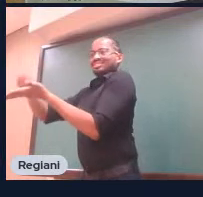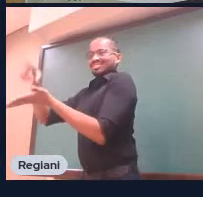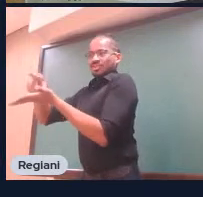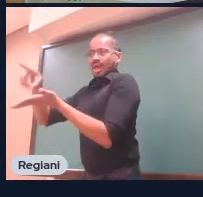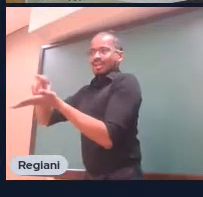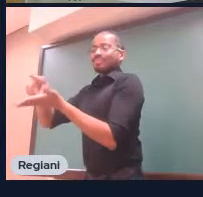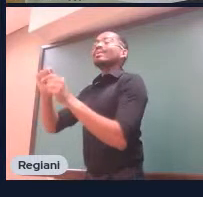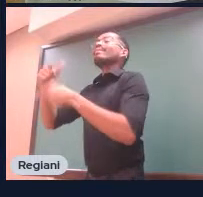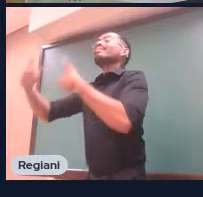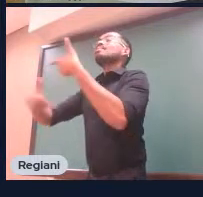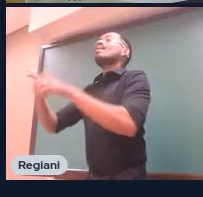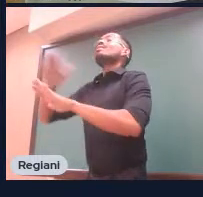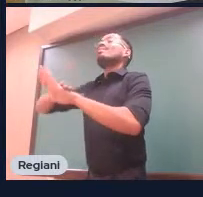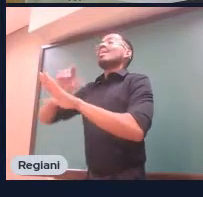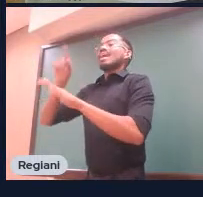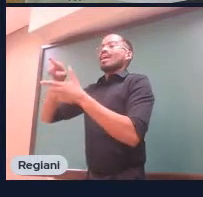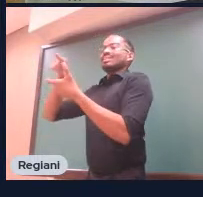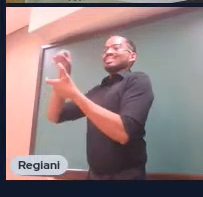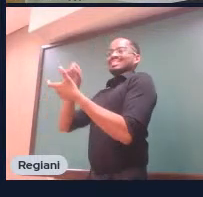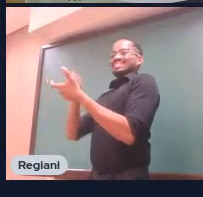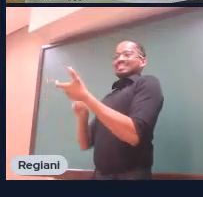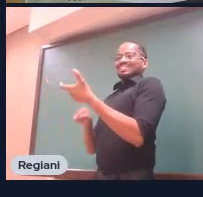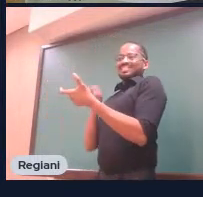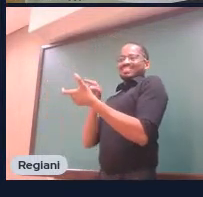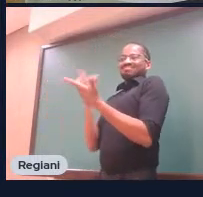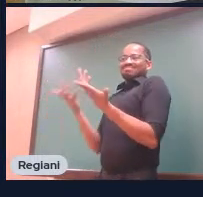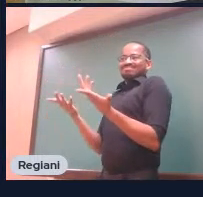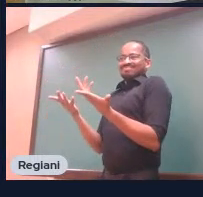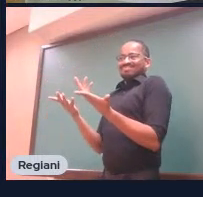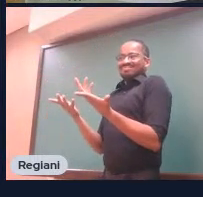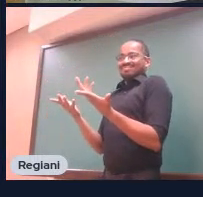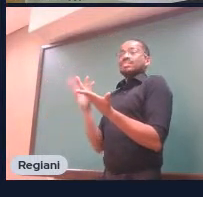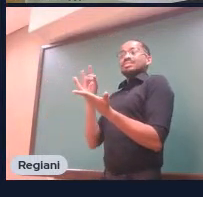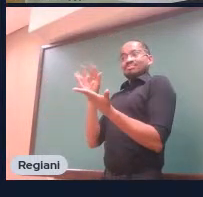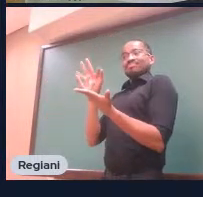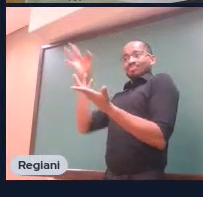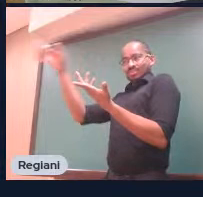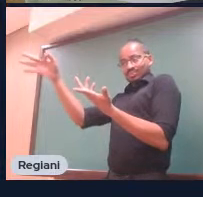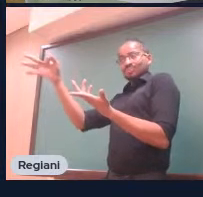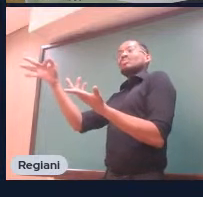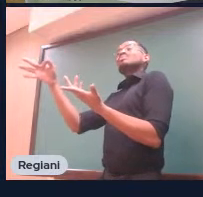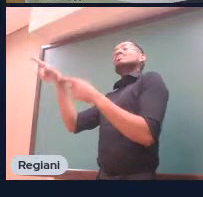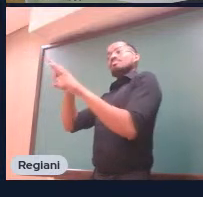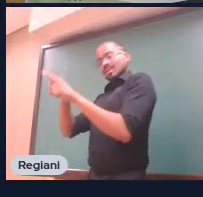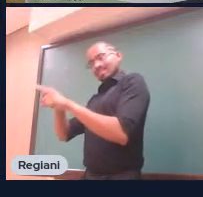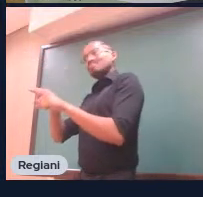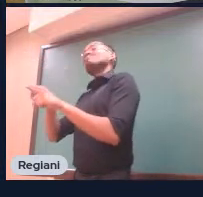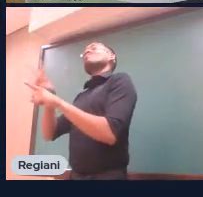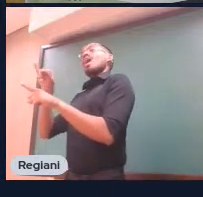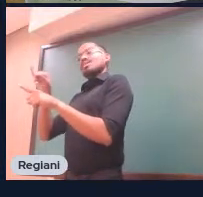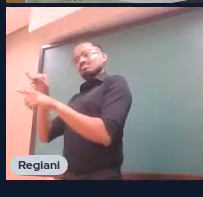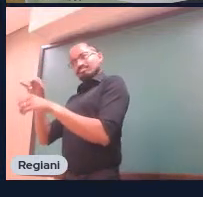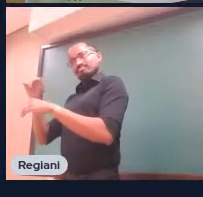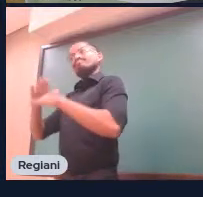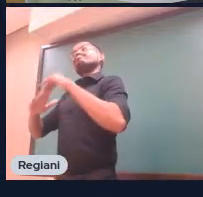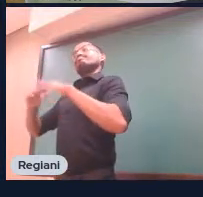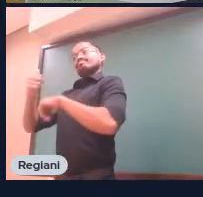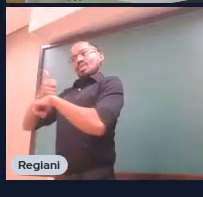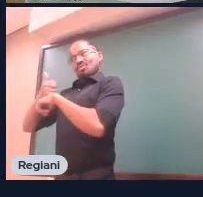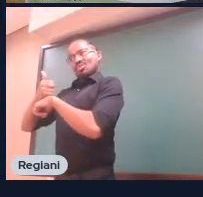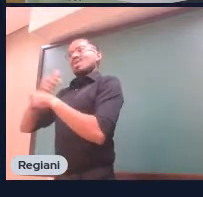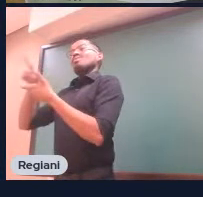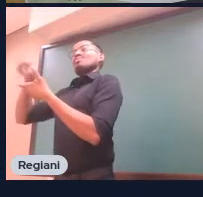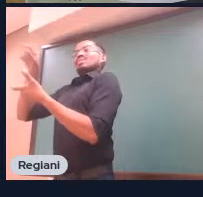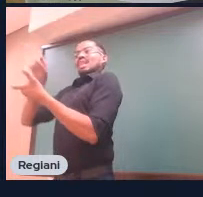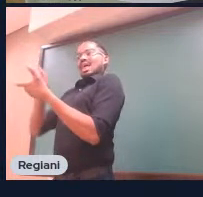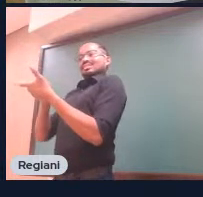of a lexicographer, even a future one. That is the task of a dictionary, even a future one. I'll